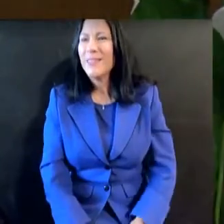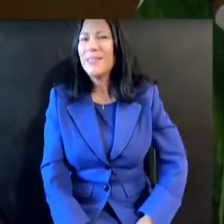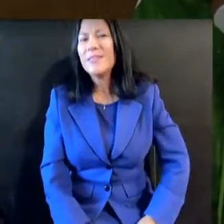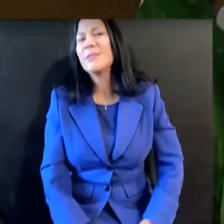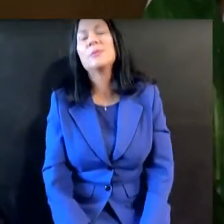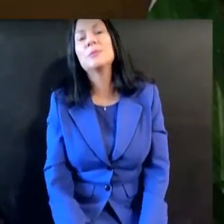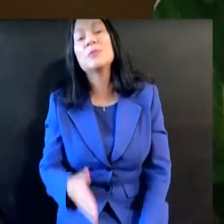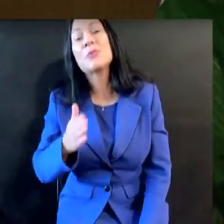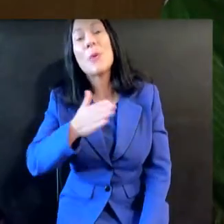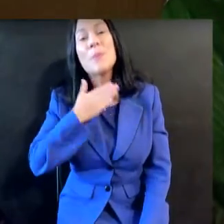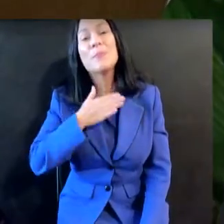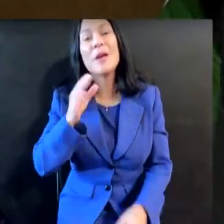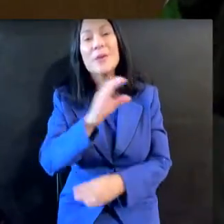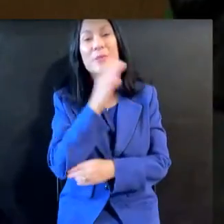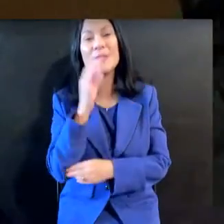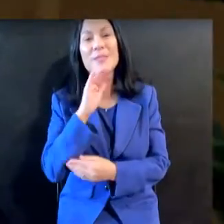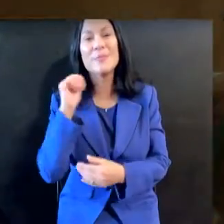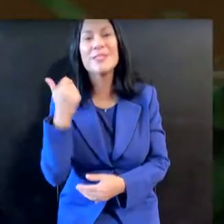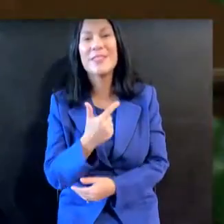Well, Merry Christmas, everybody.